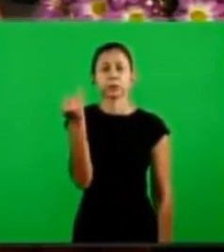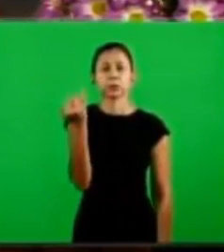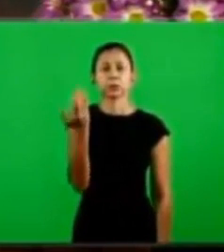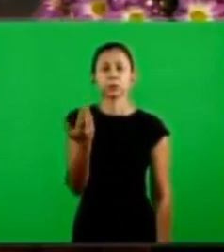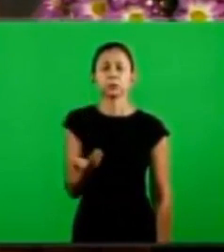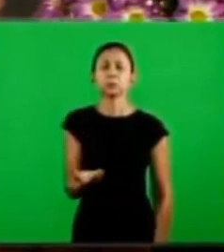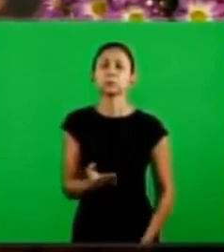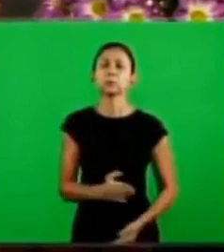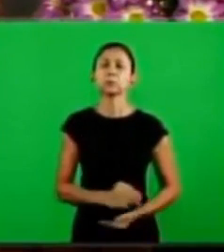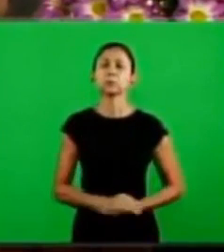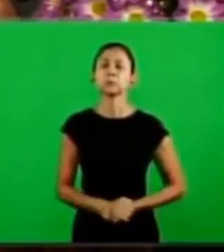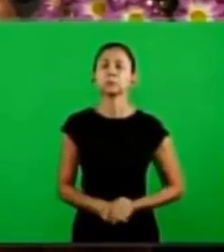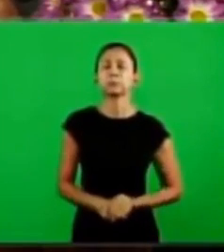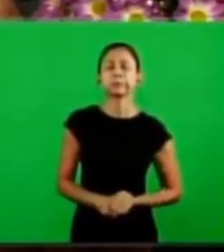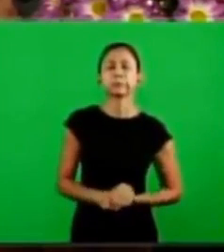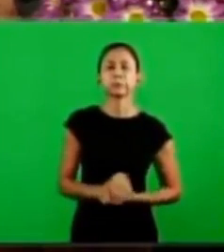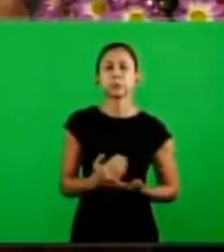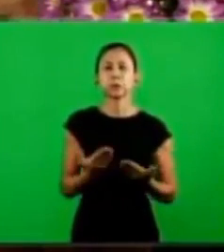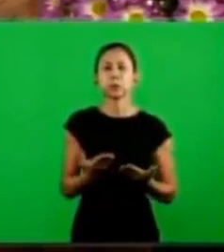has a special role